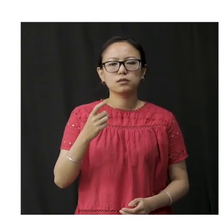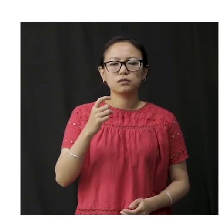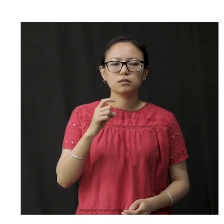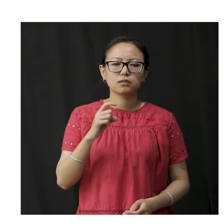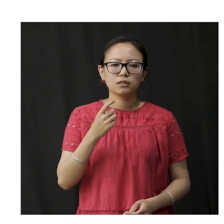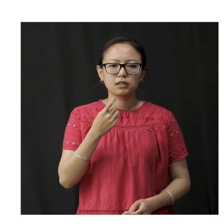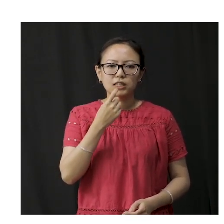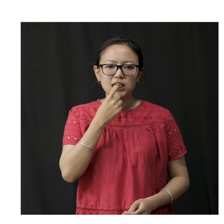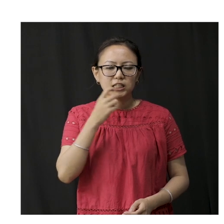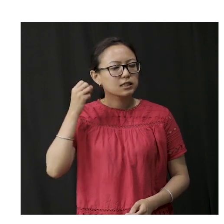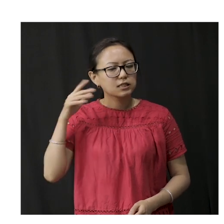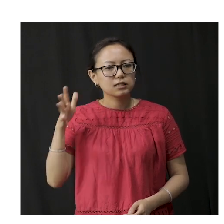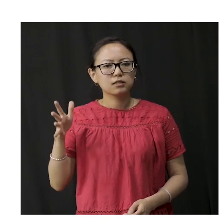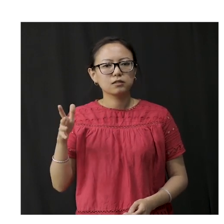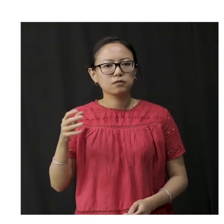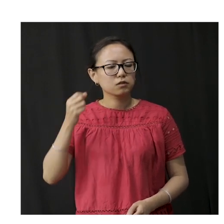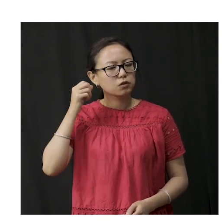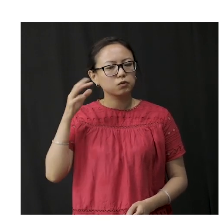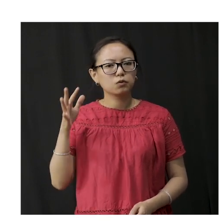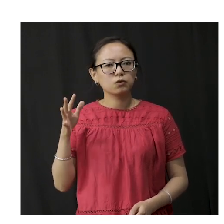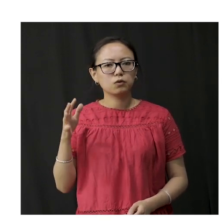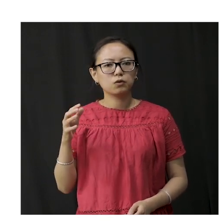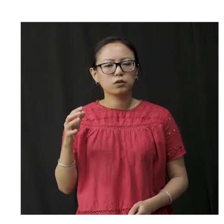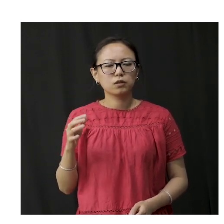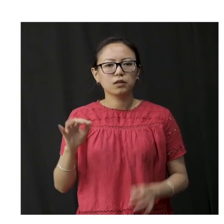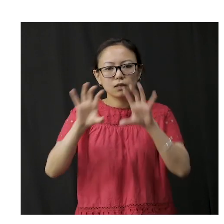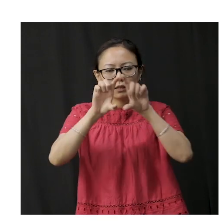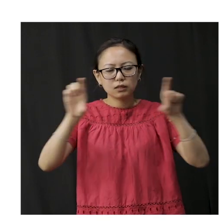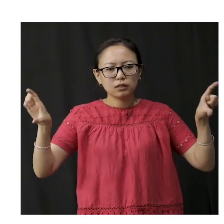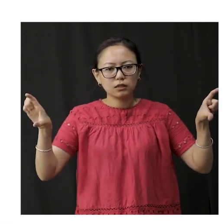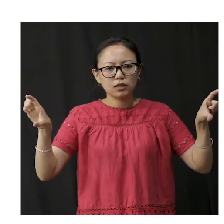gold, clear,